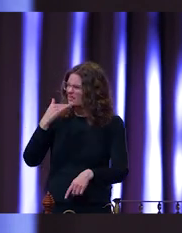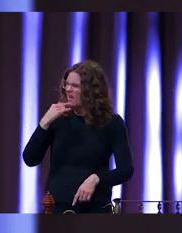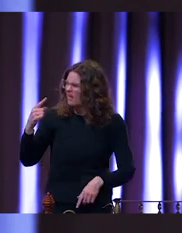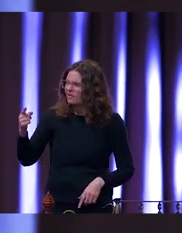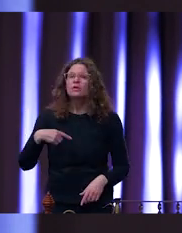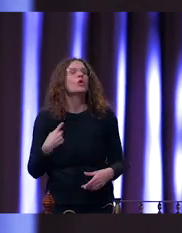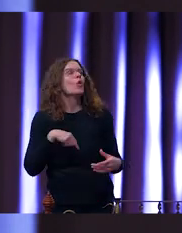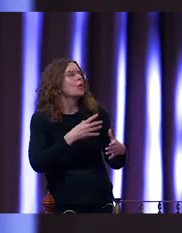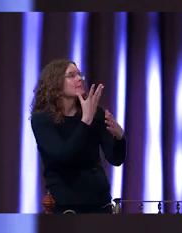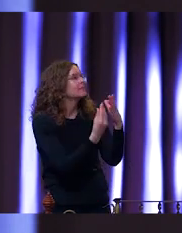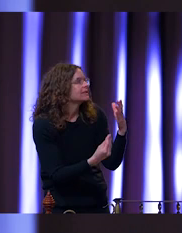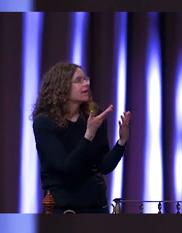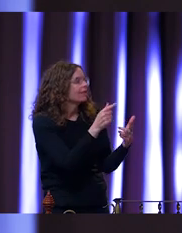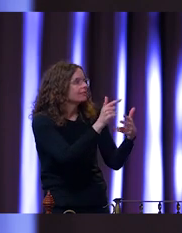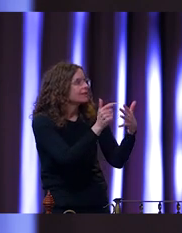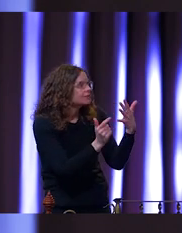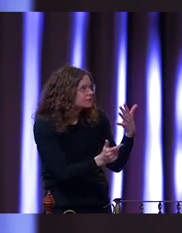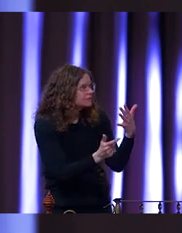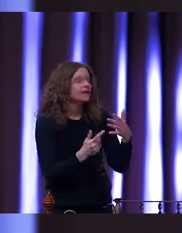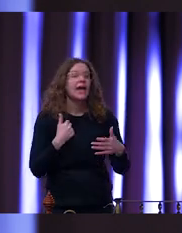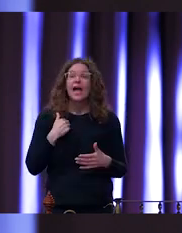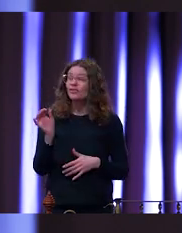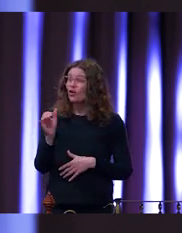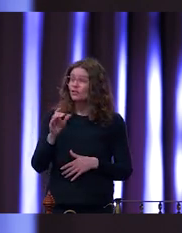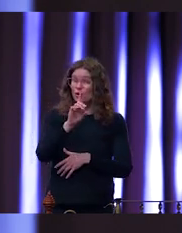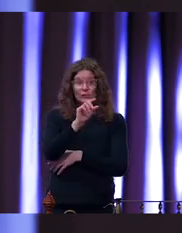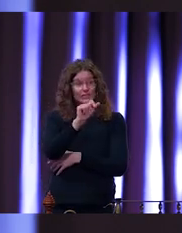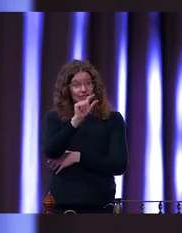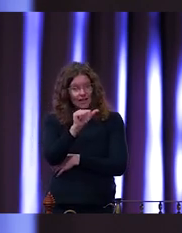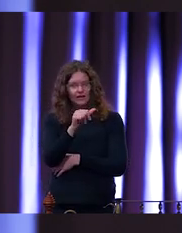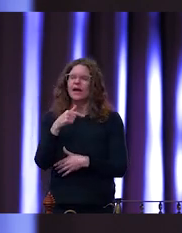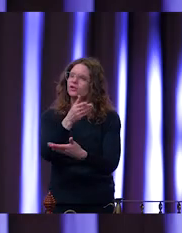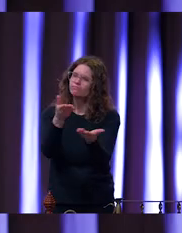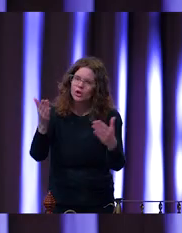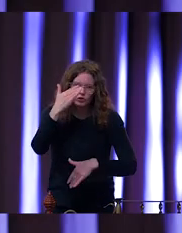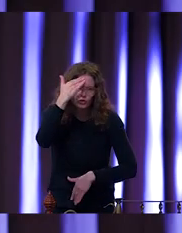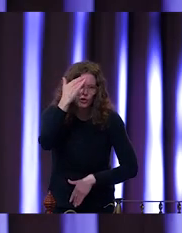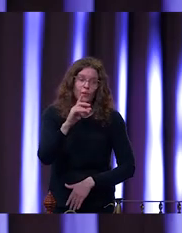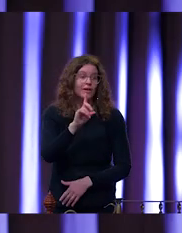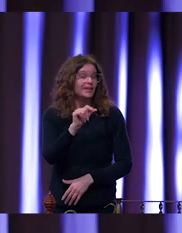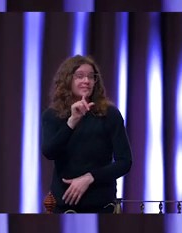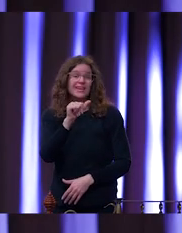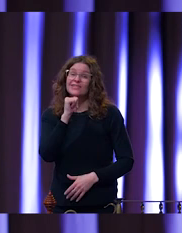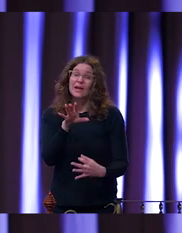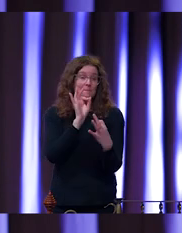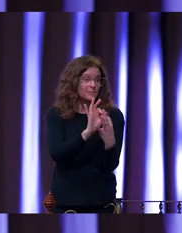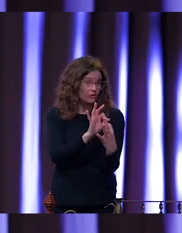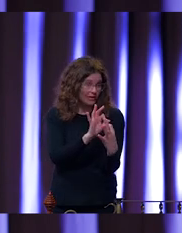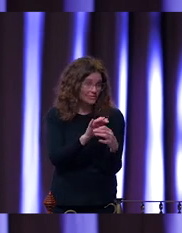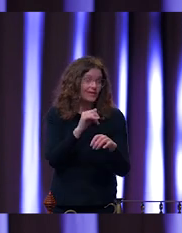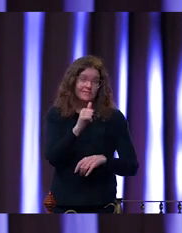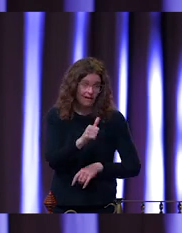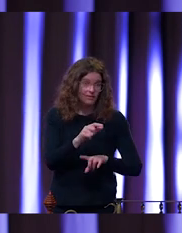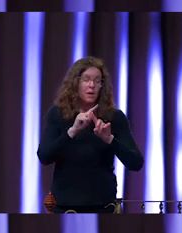missing. And we also have the data. And data, as I'm sure we all know, data is not perfect. But the data is overwhelmingly